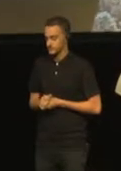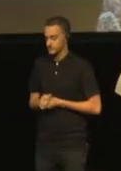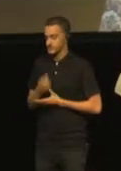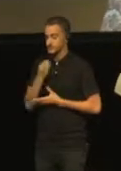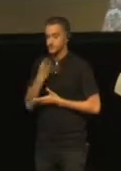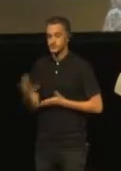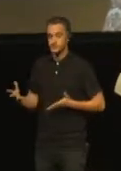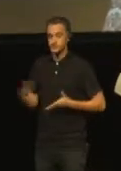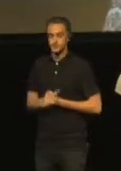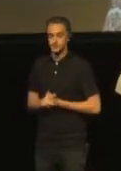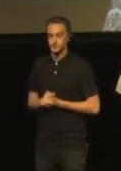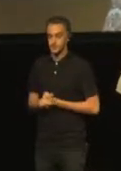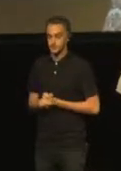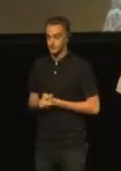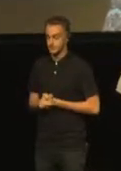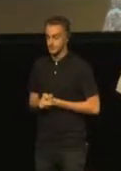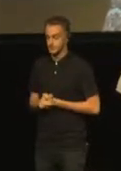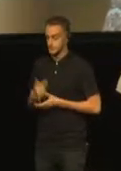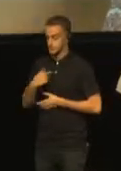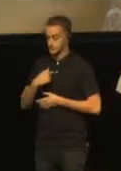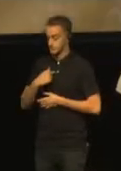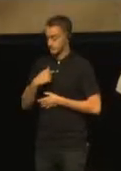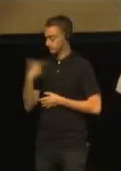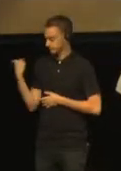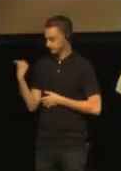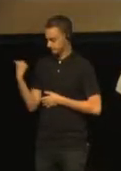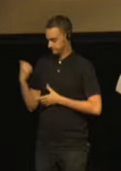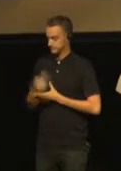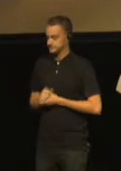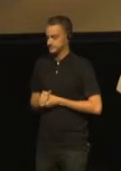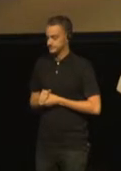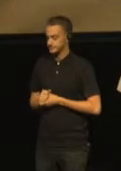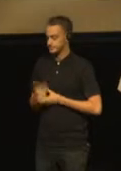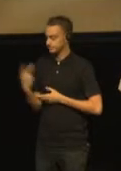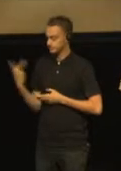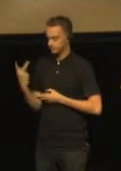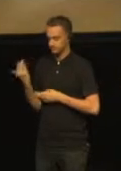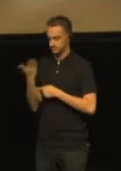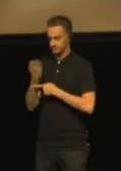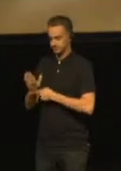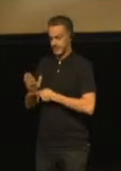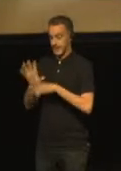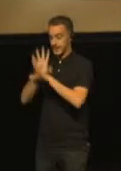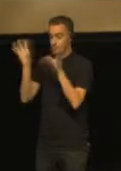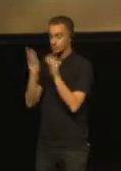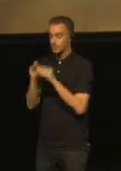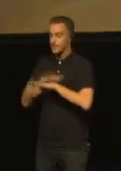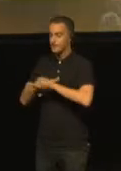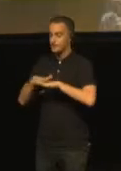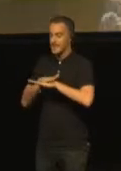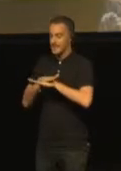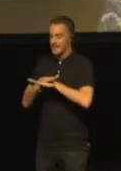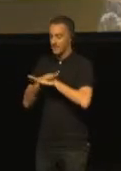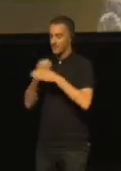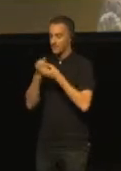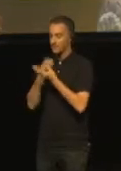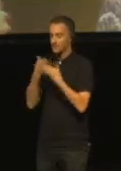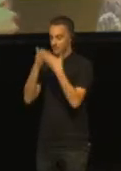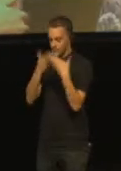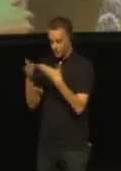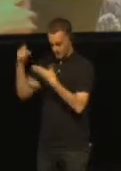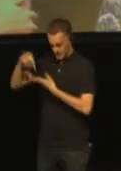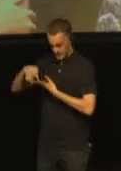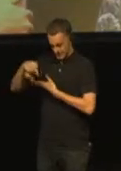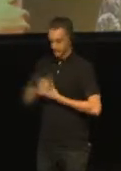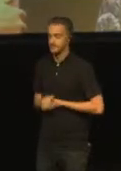Okay, so me and Loïc are going to present to you some of the key findings from this report. And this will feed in nicely to the second